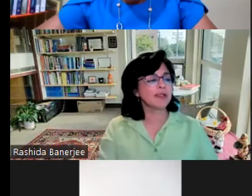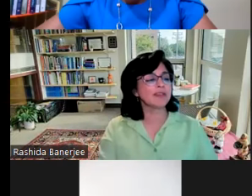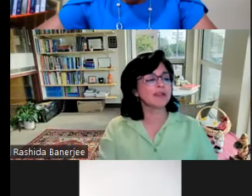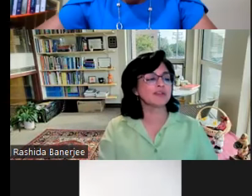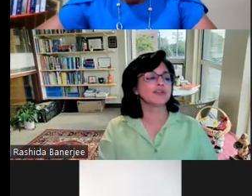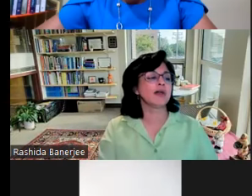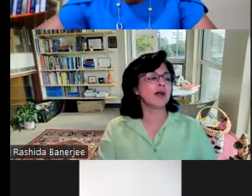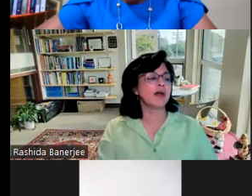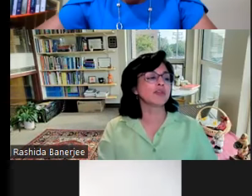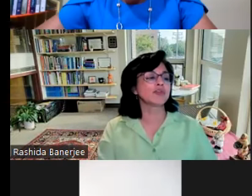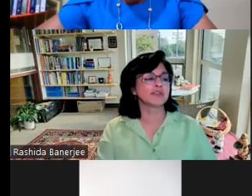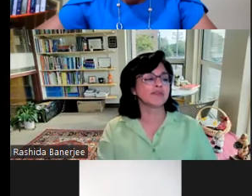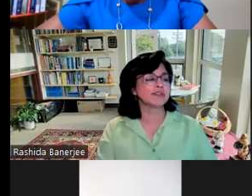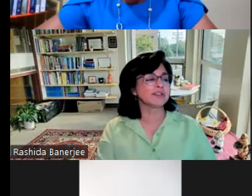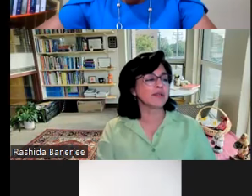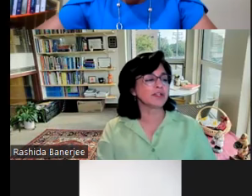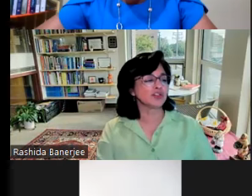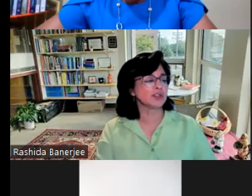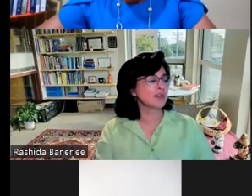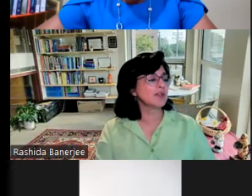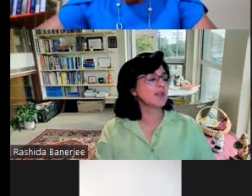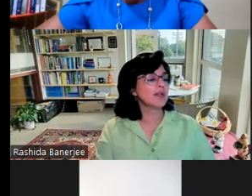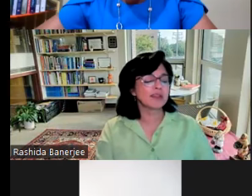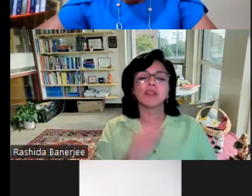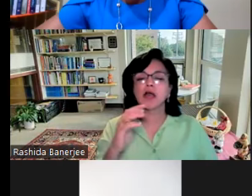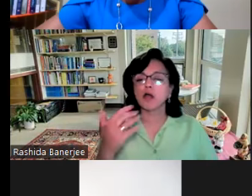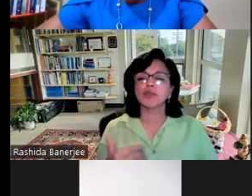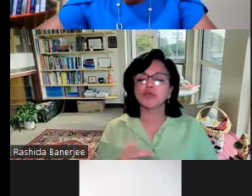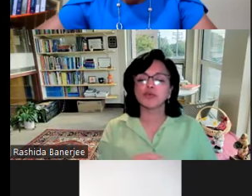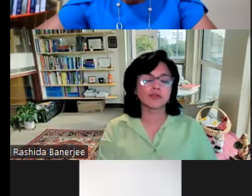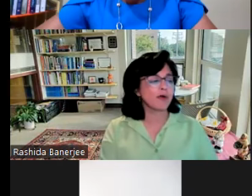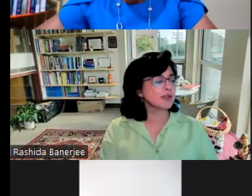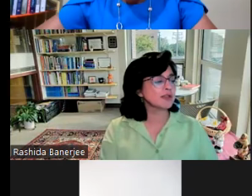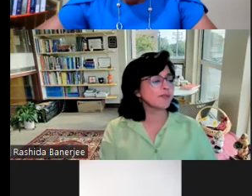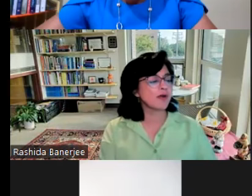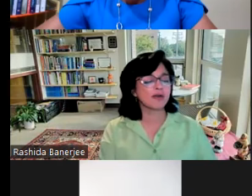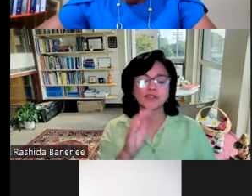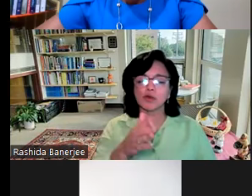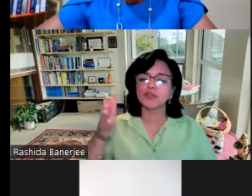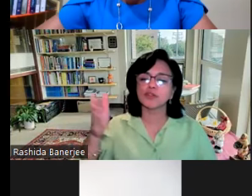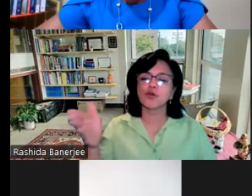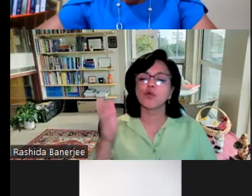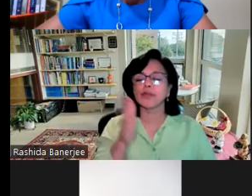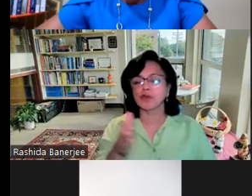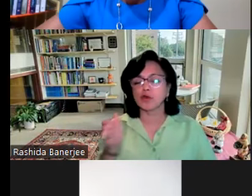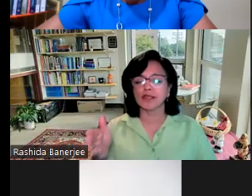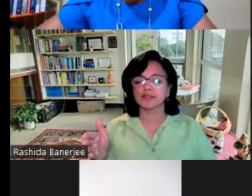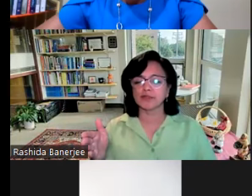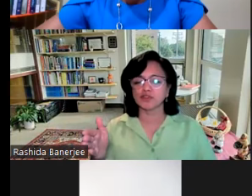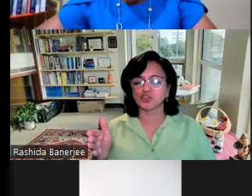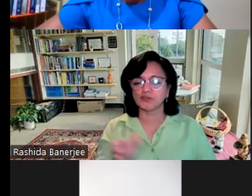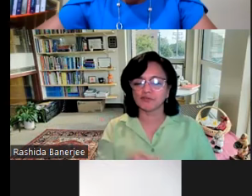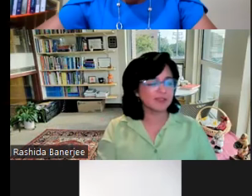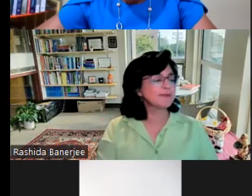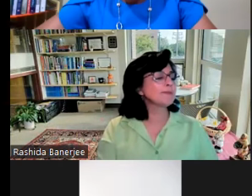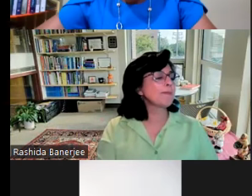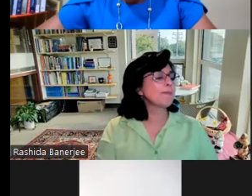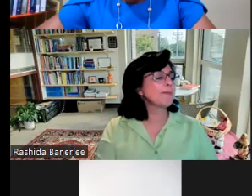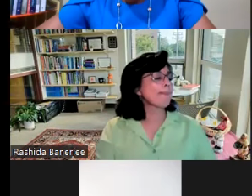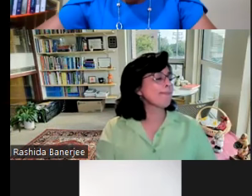frequently, then there are those services mentioned. Then how are you going to monitor progress? How will you know when the goal has been achieved?